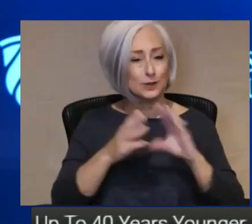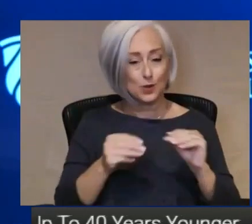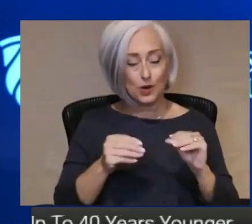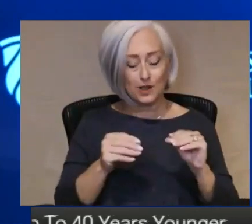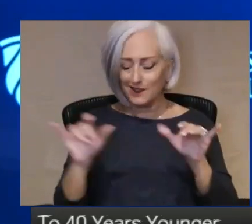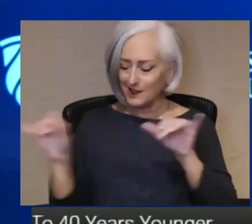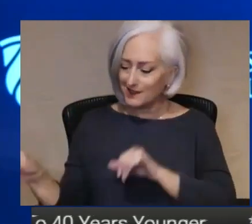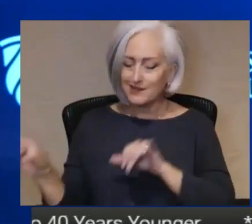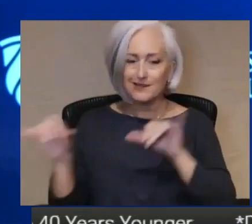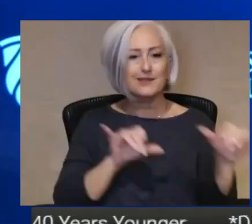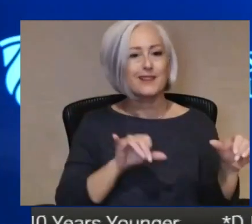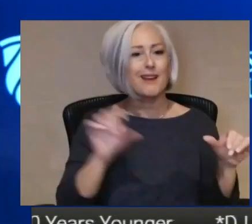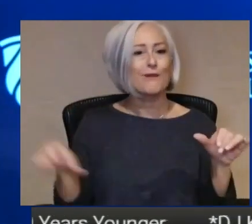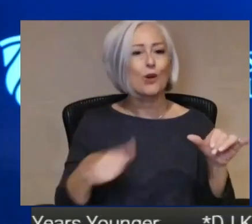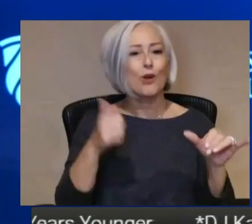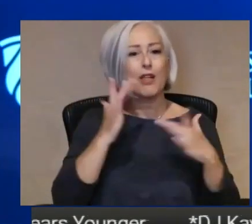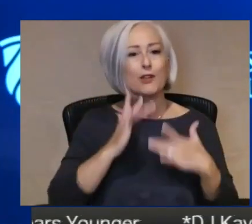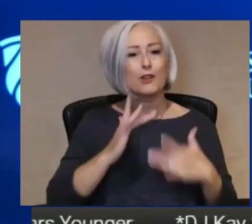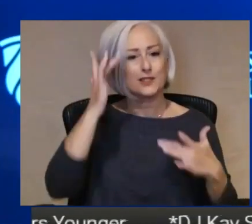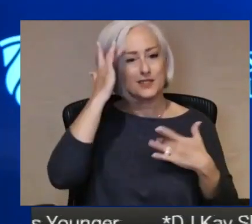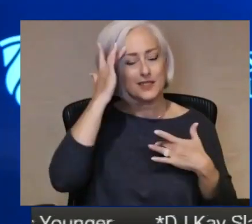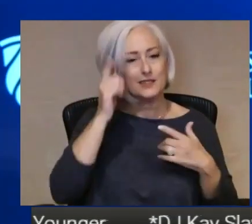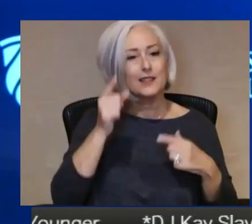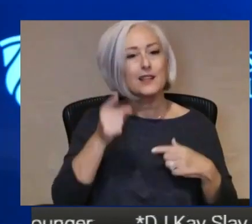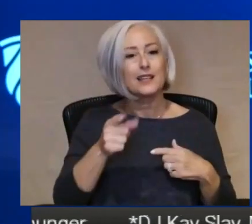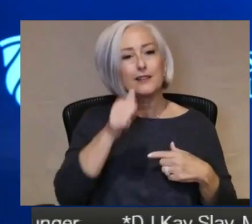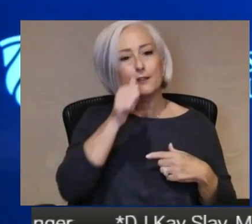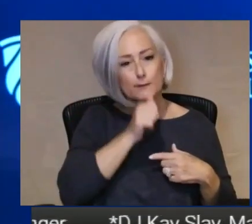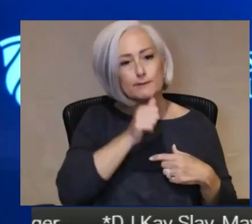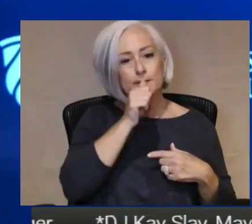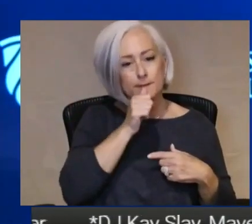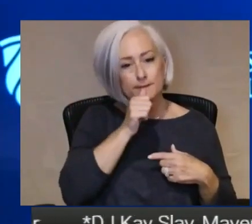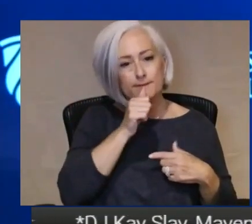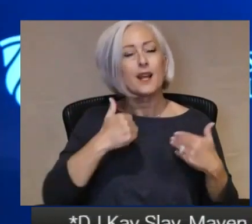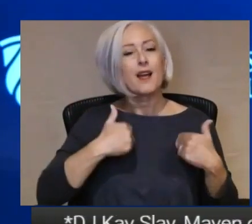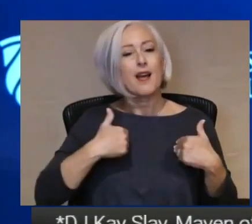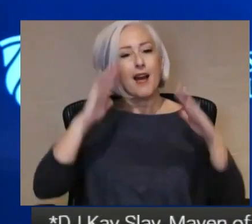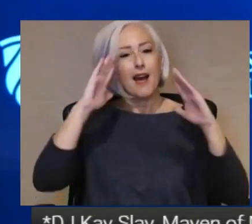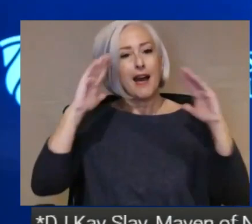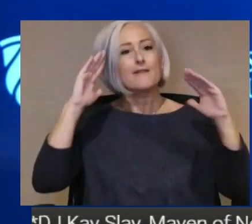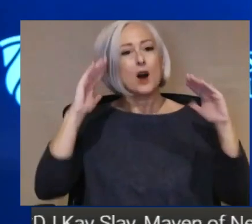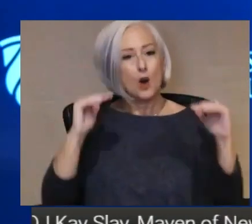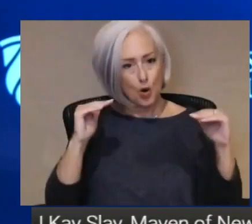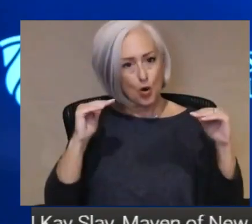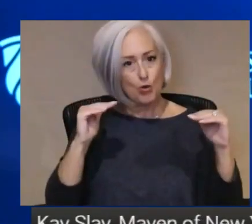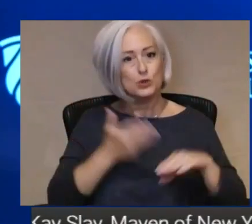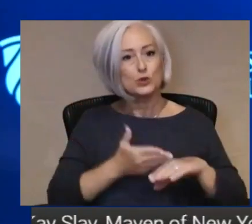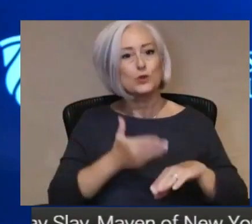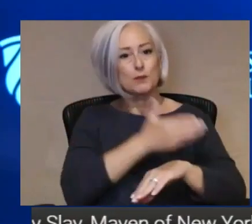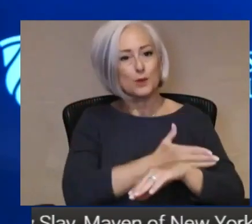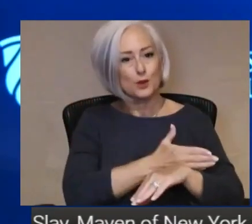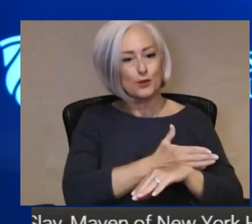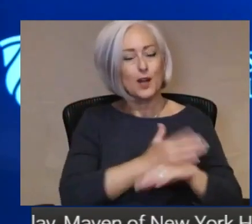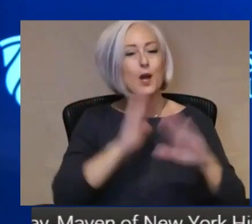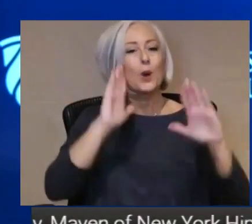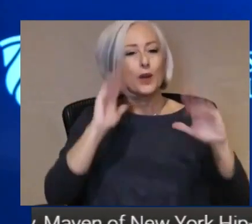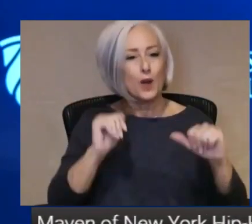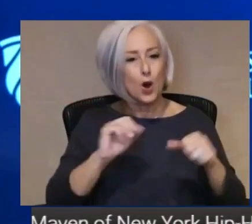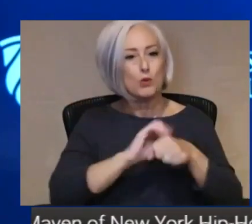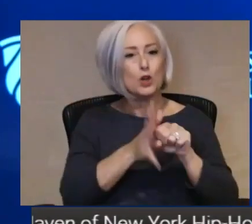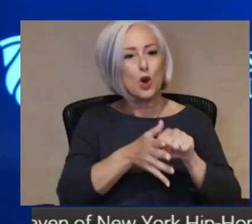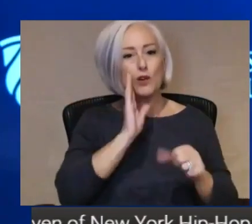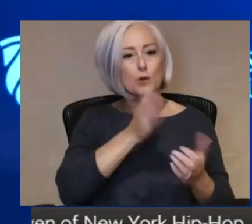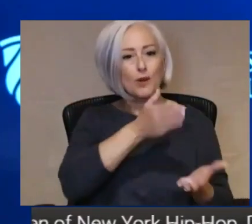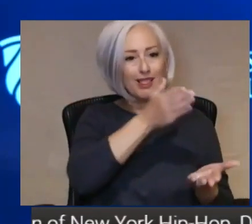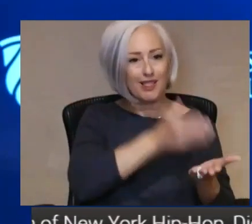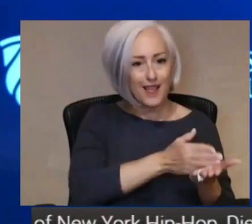in there and we have hope for it getting better, then we can hope that COVID will end. We can hope that treatment will get better. We can